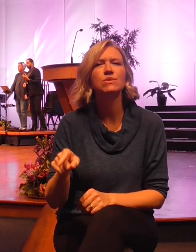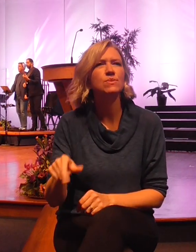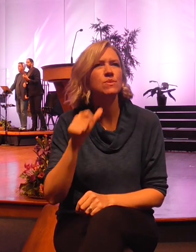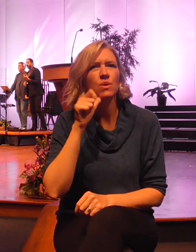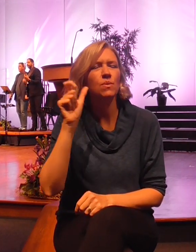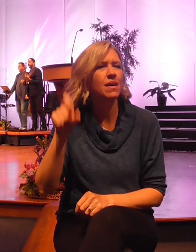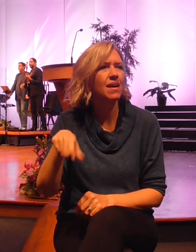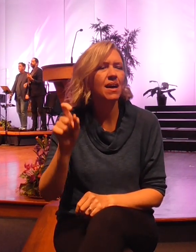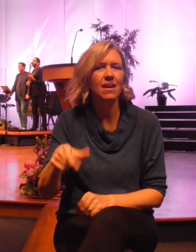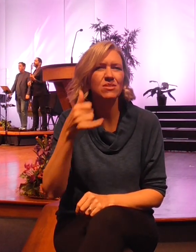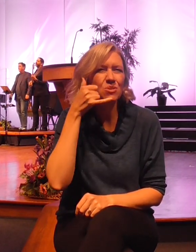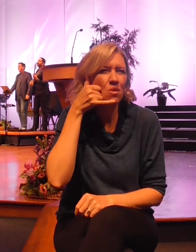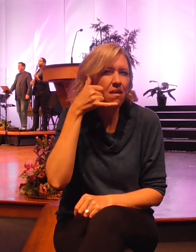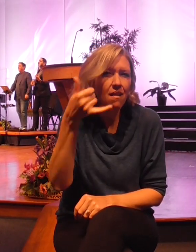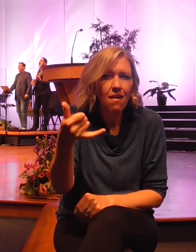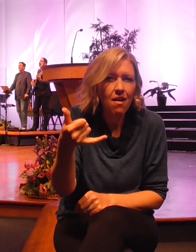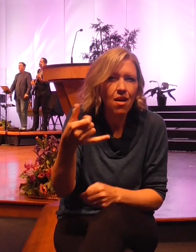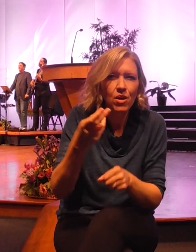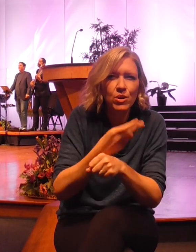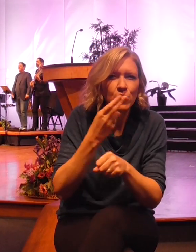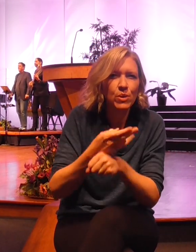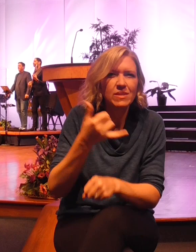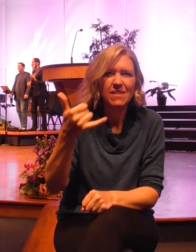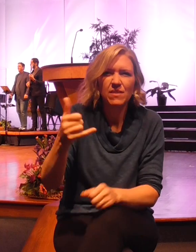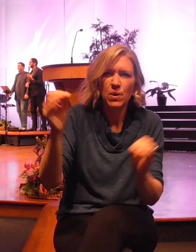Even have to call anybody on the